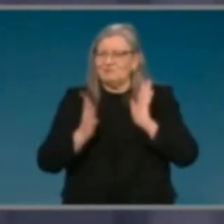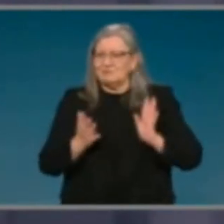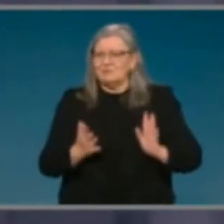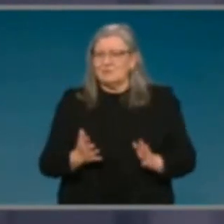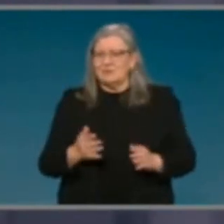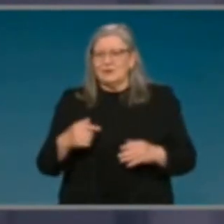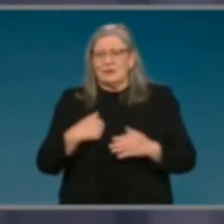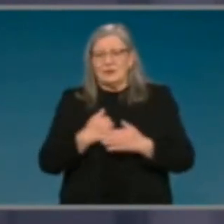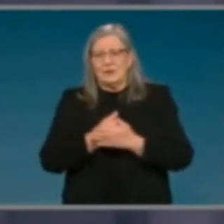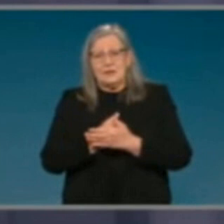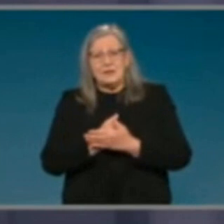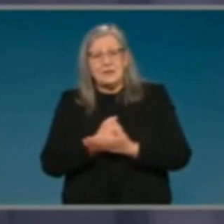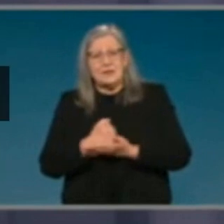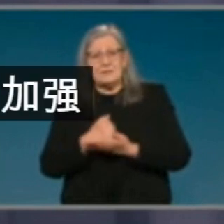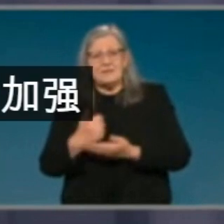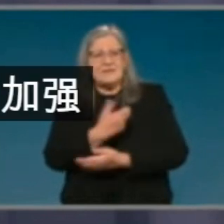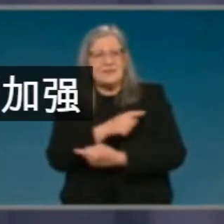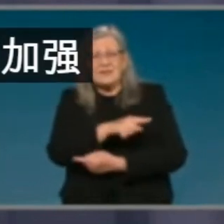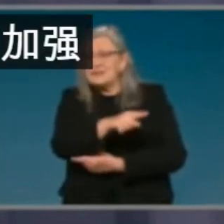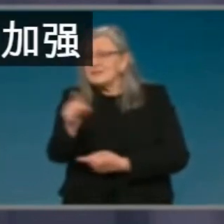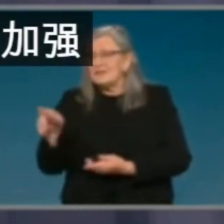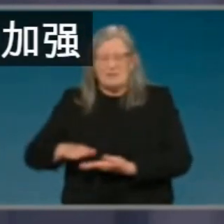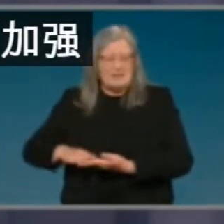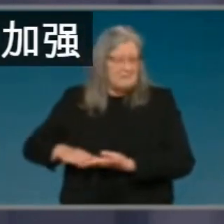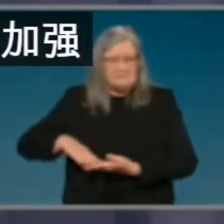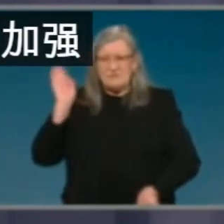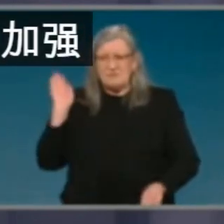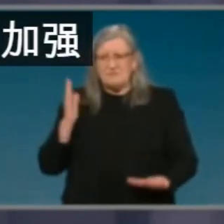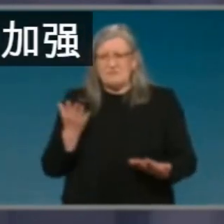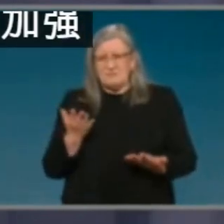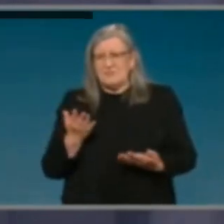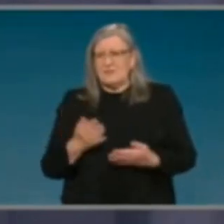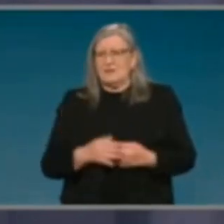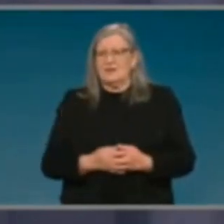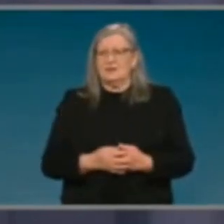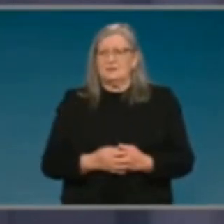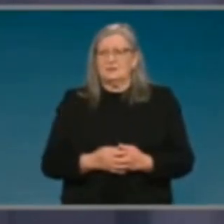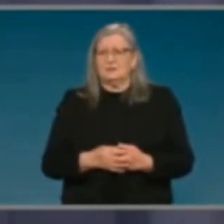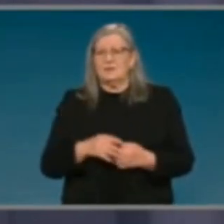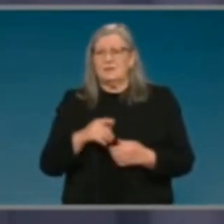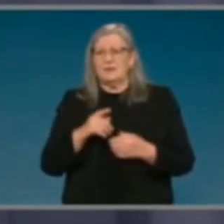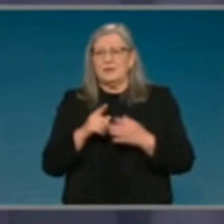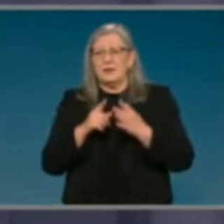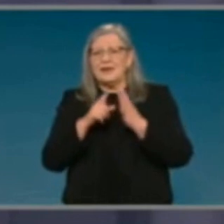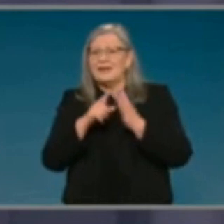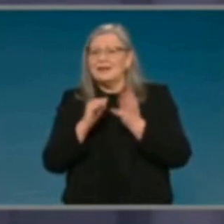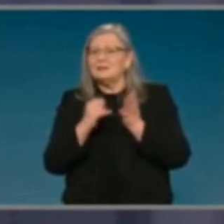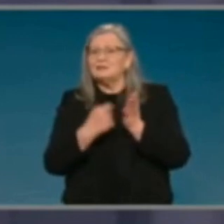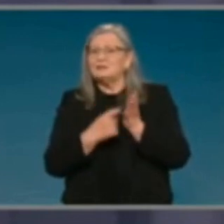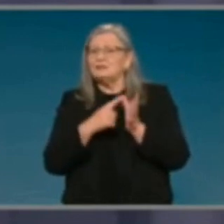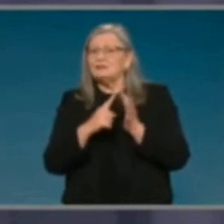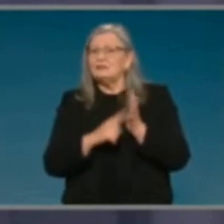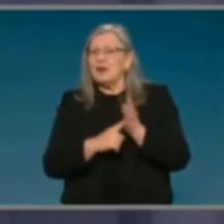countries, one of the first whole-of-nation booster programs after Israel, and a hospital system which is well